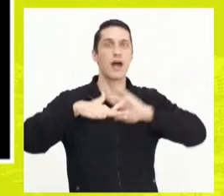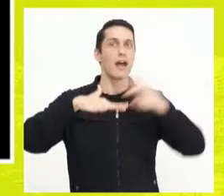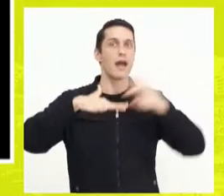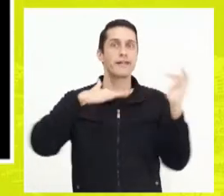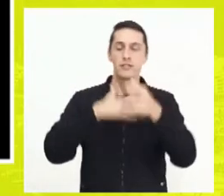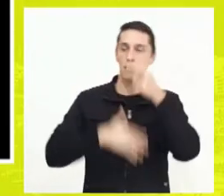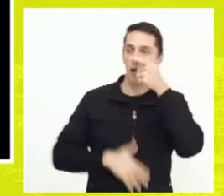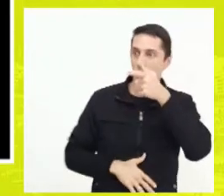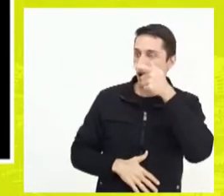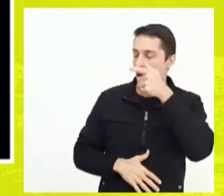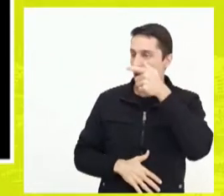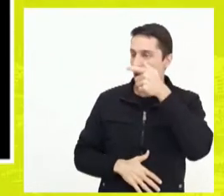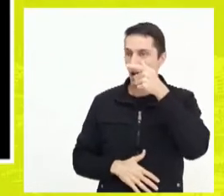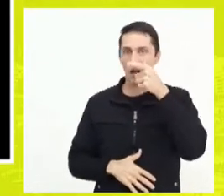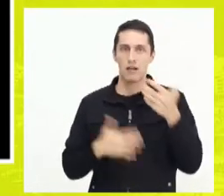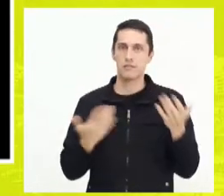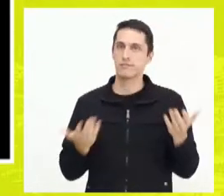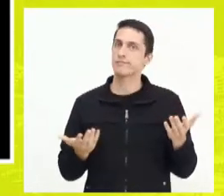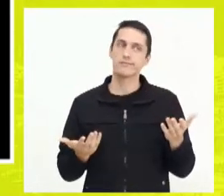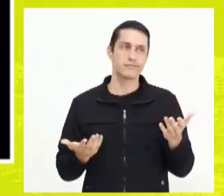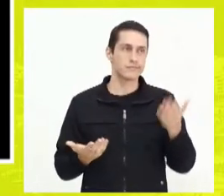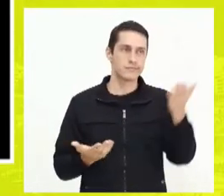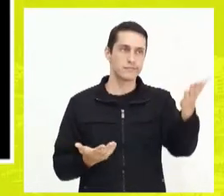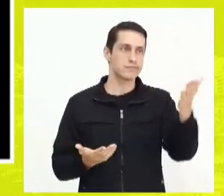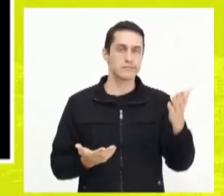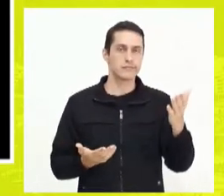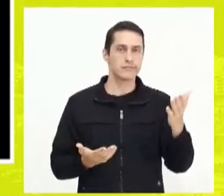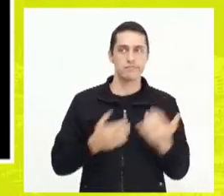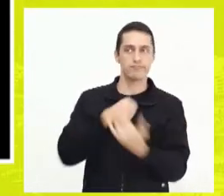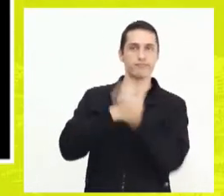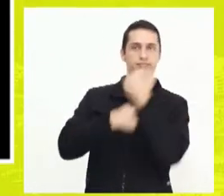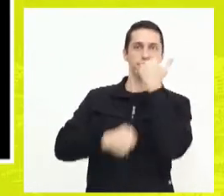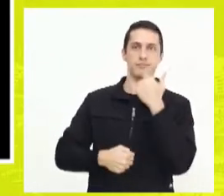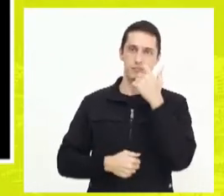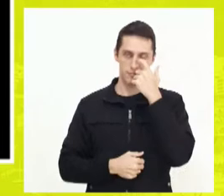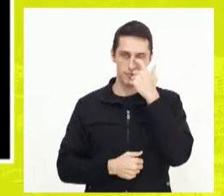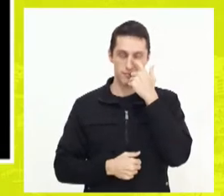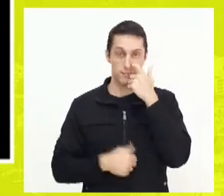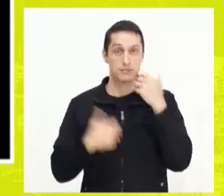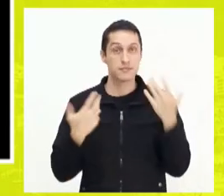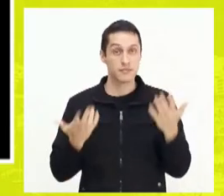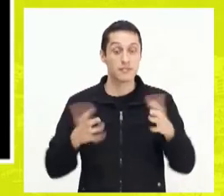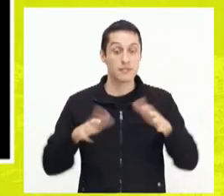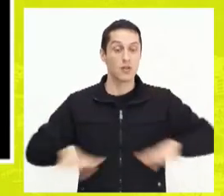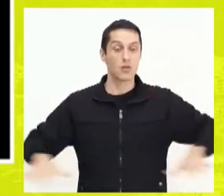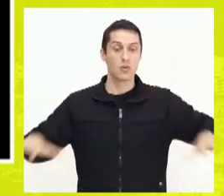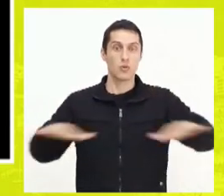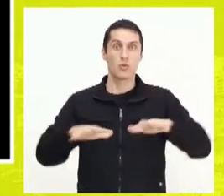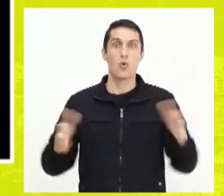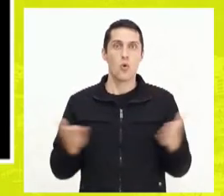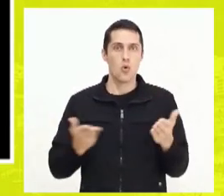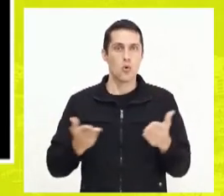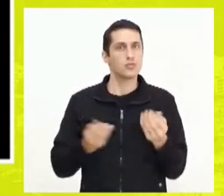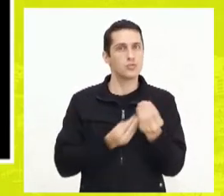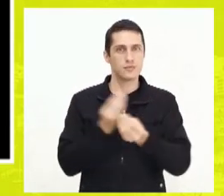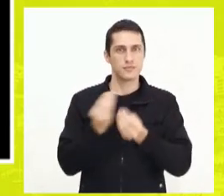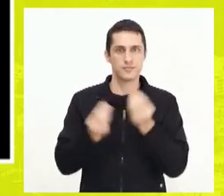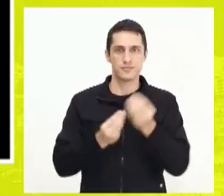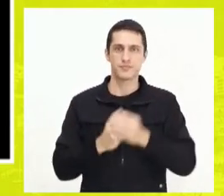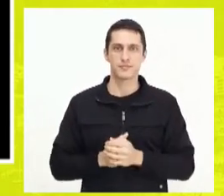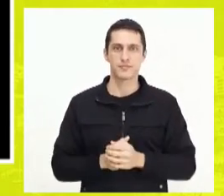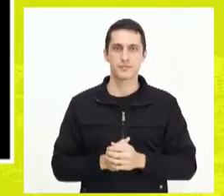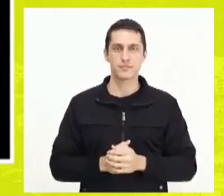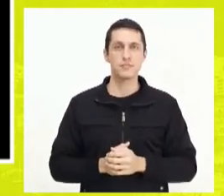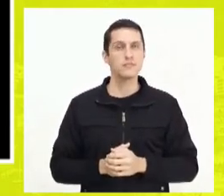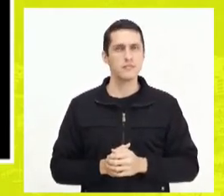imagine uh normal people that are not journalists so my research is really on